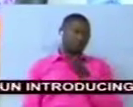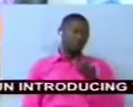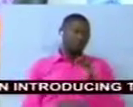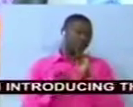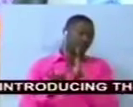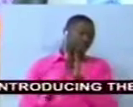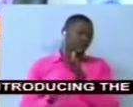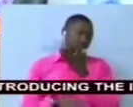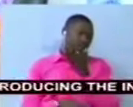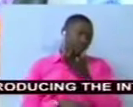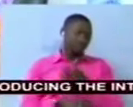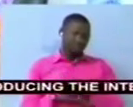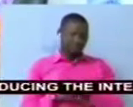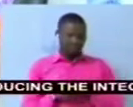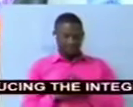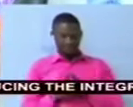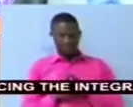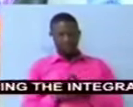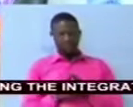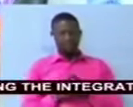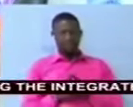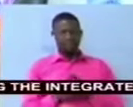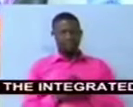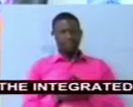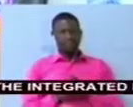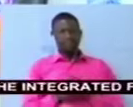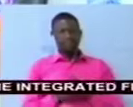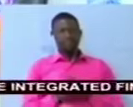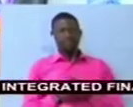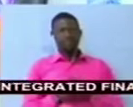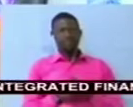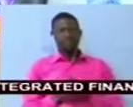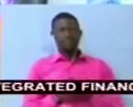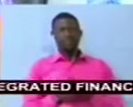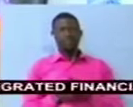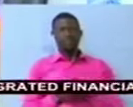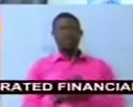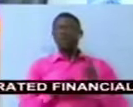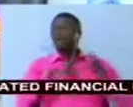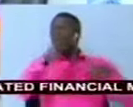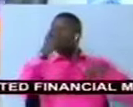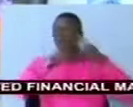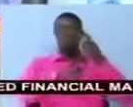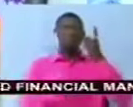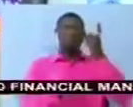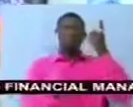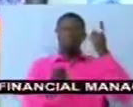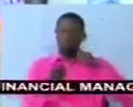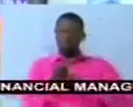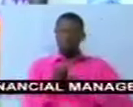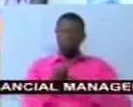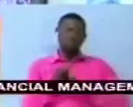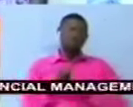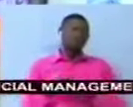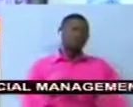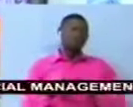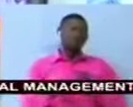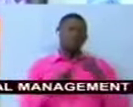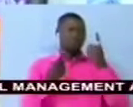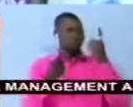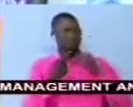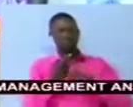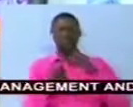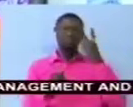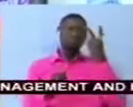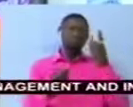there. Be lumbara mud 1 month. They nyu court nyu wati court 2 times. Almost to 1 month